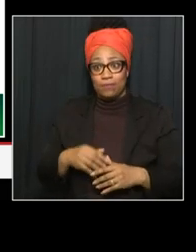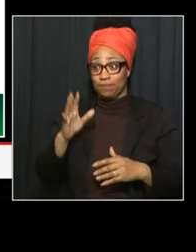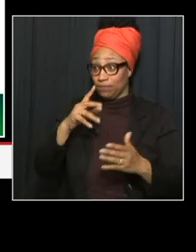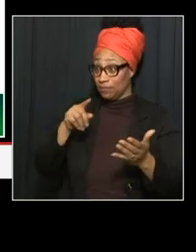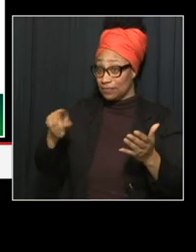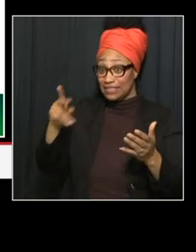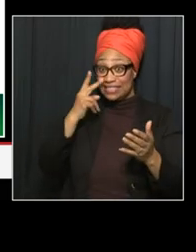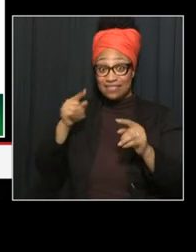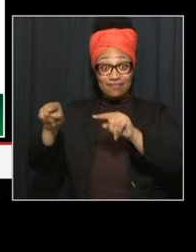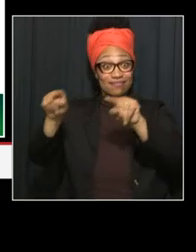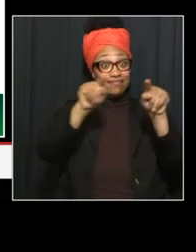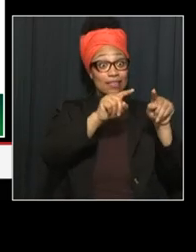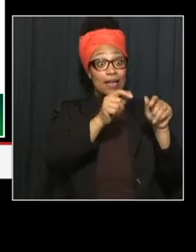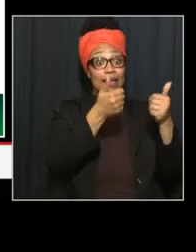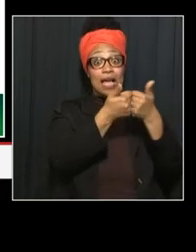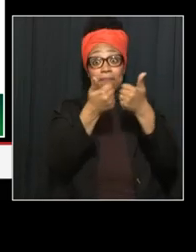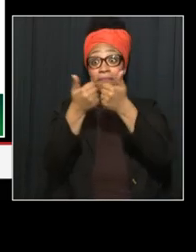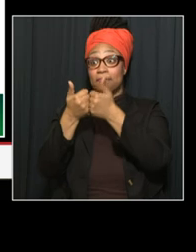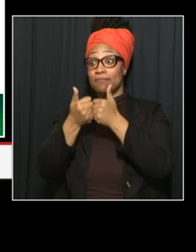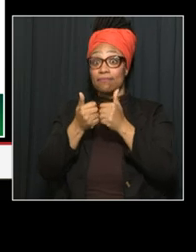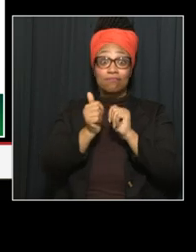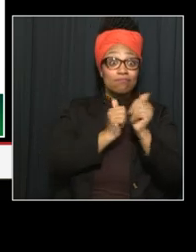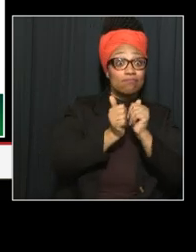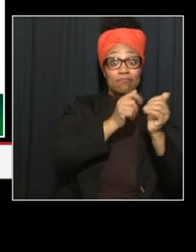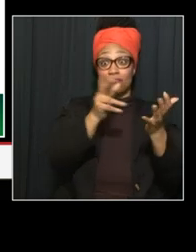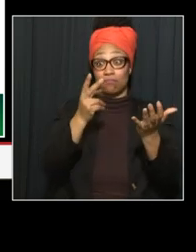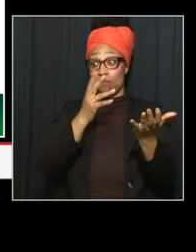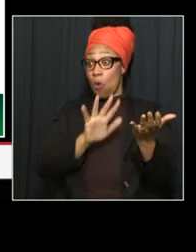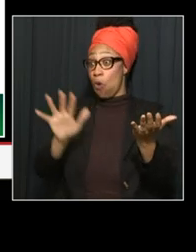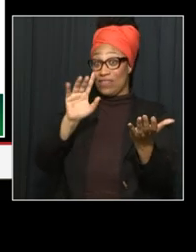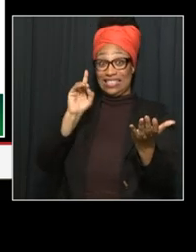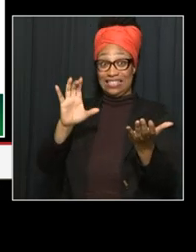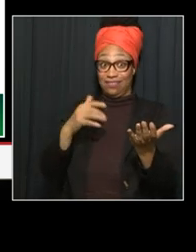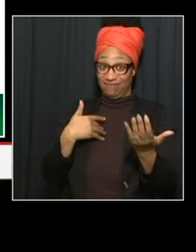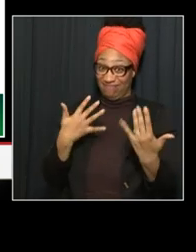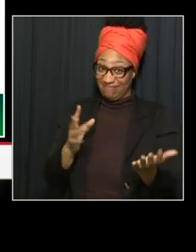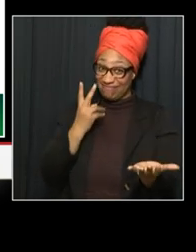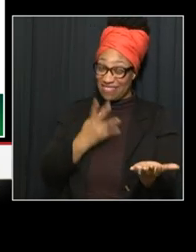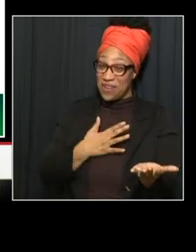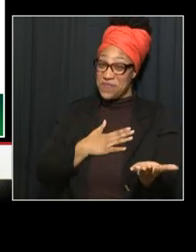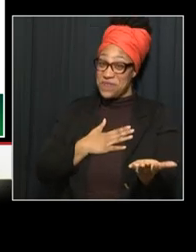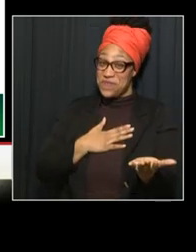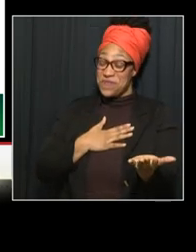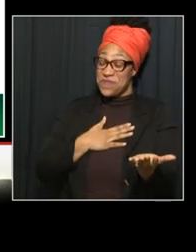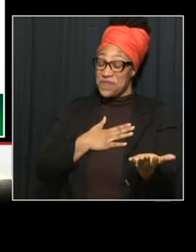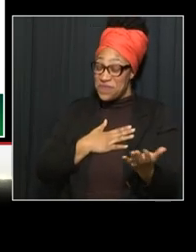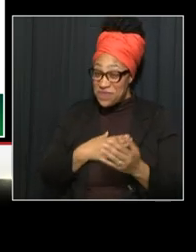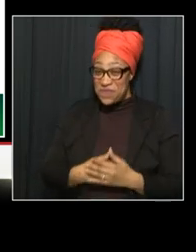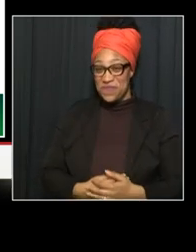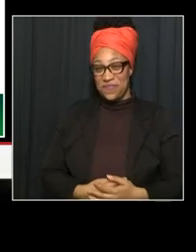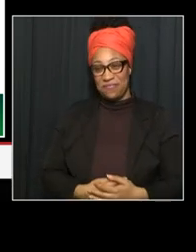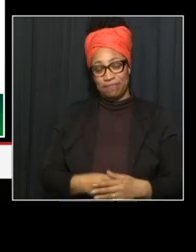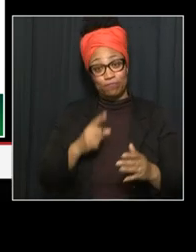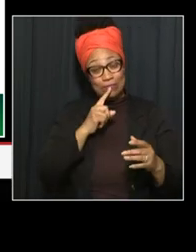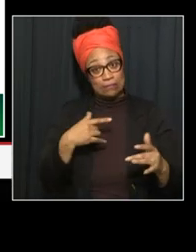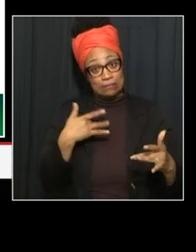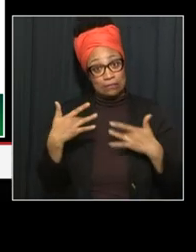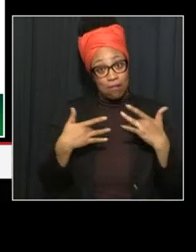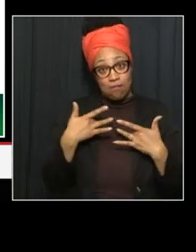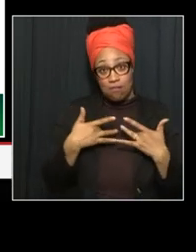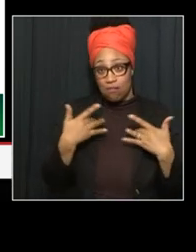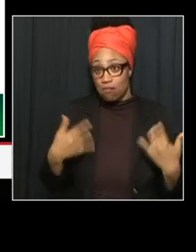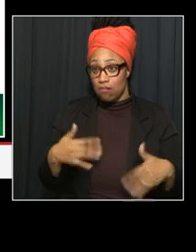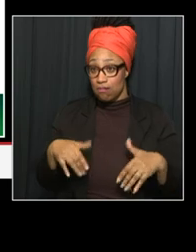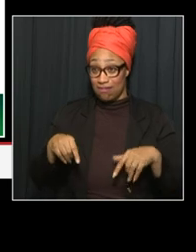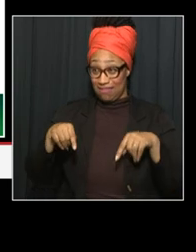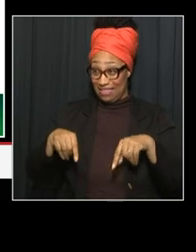on TV and on the phone, because we know it's important that as we continue to evolve as a city and a nation, that